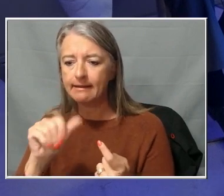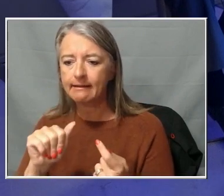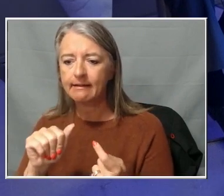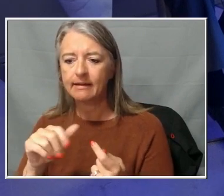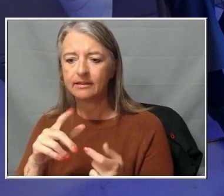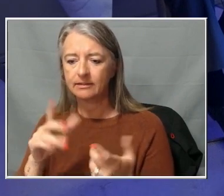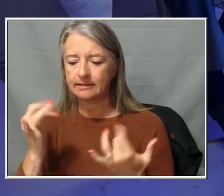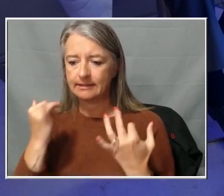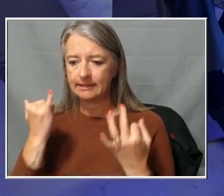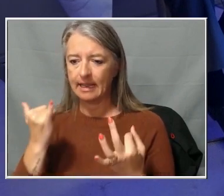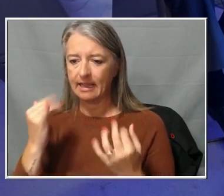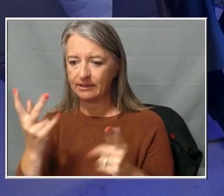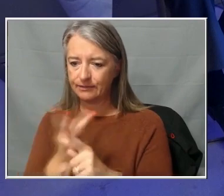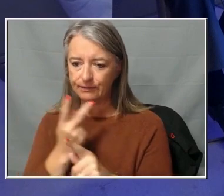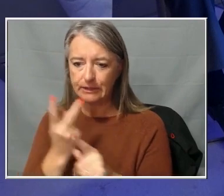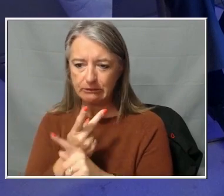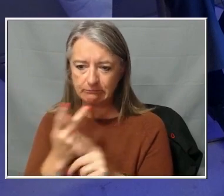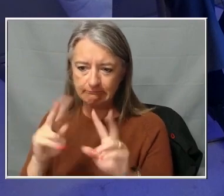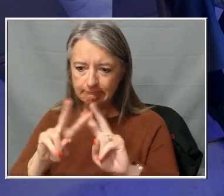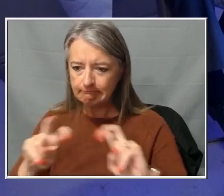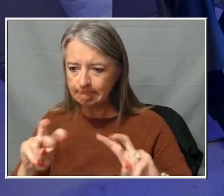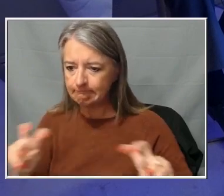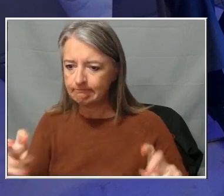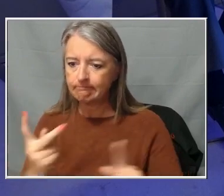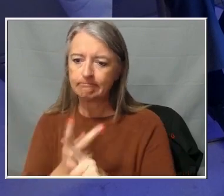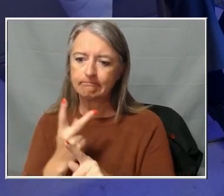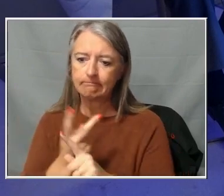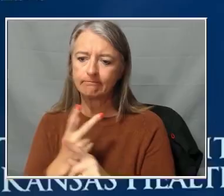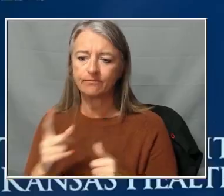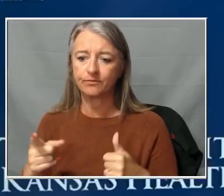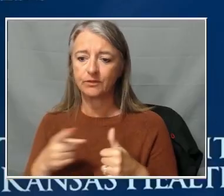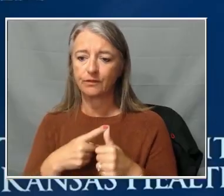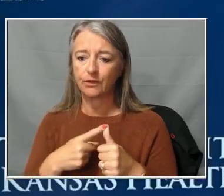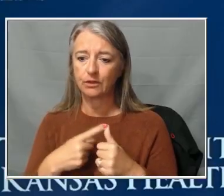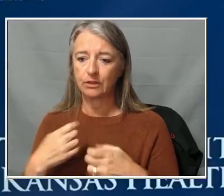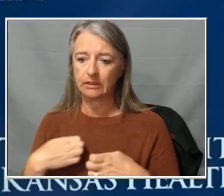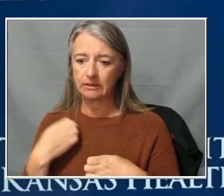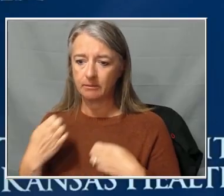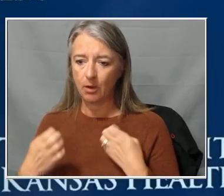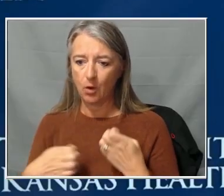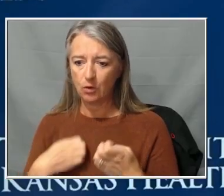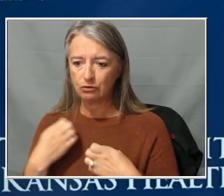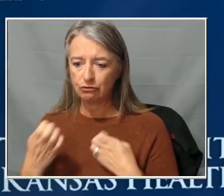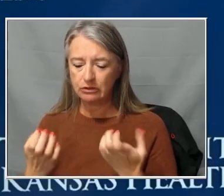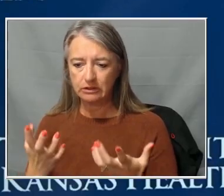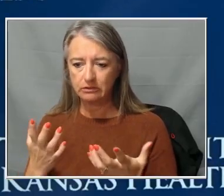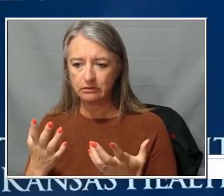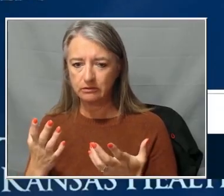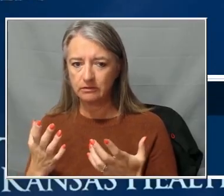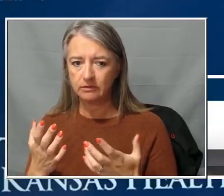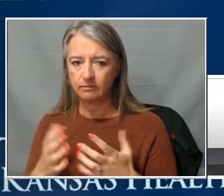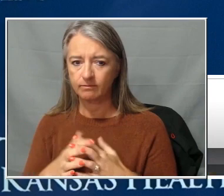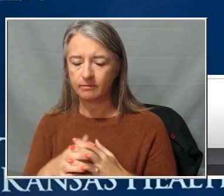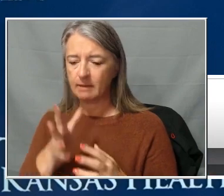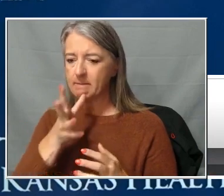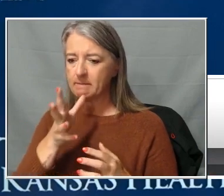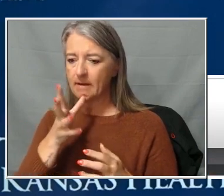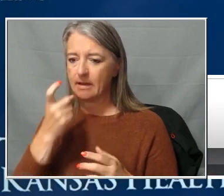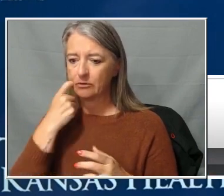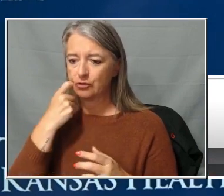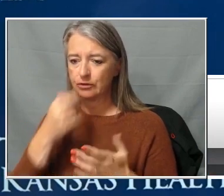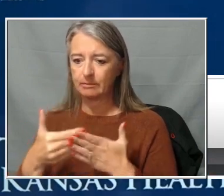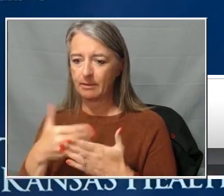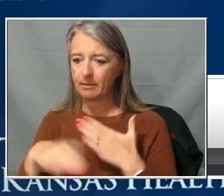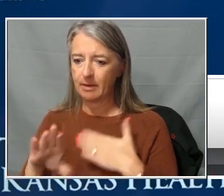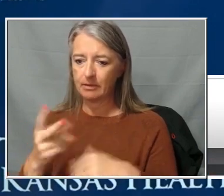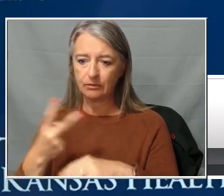up to you to figure this out. Yes. First, the emotion, the raw emotion of it. You have this mom that just had a baby a couple days